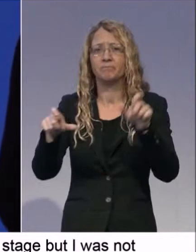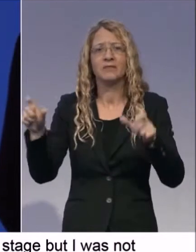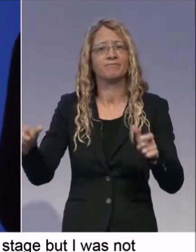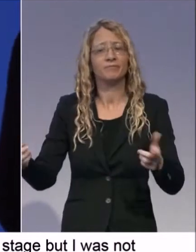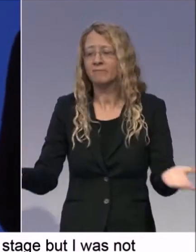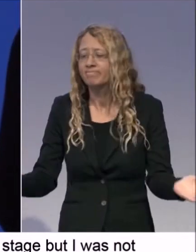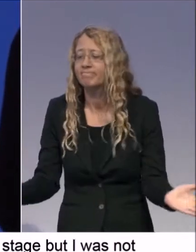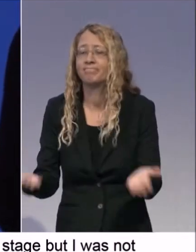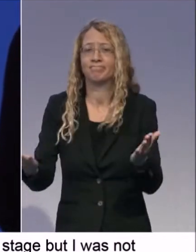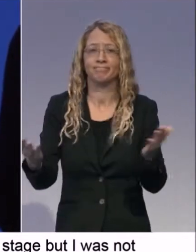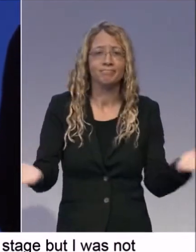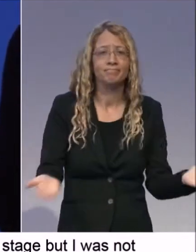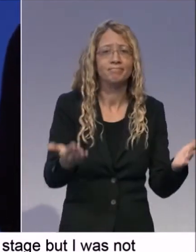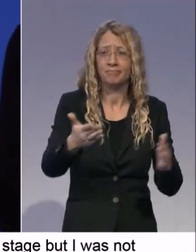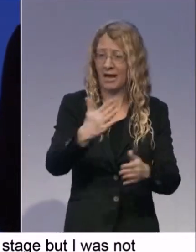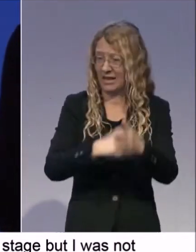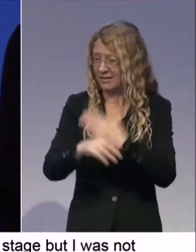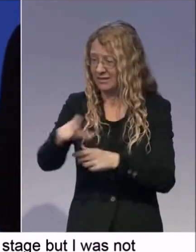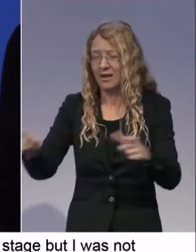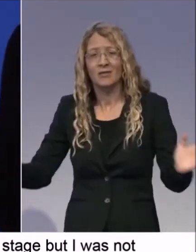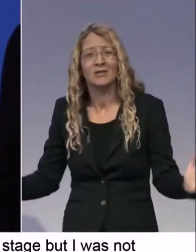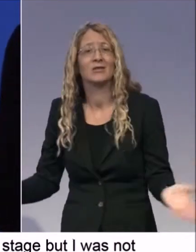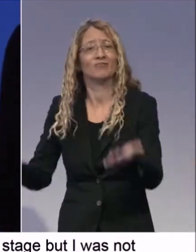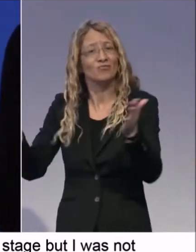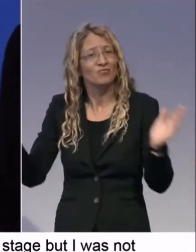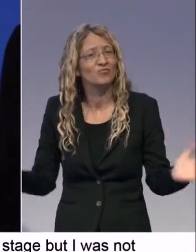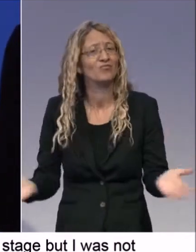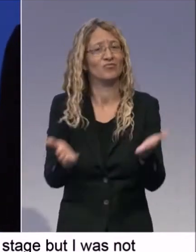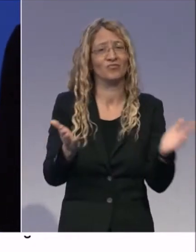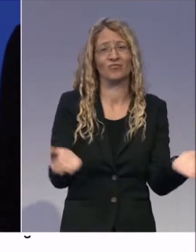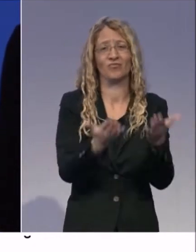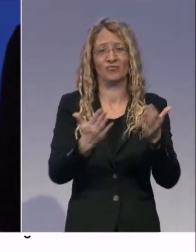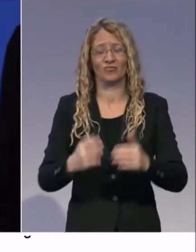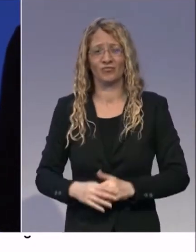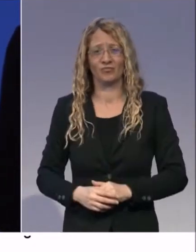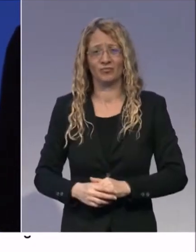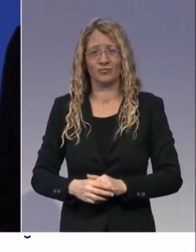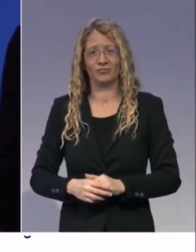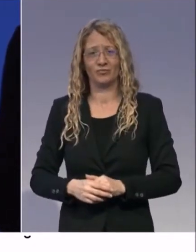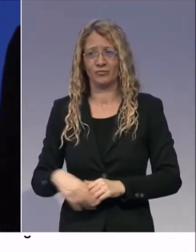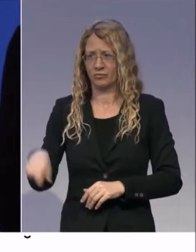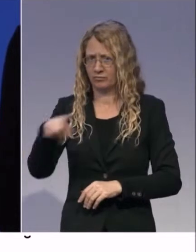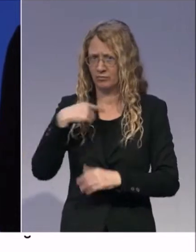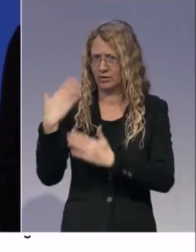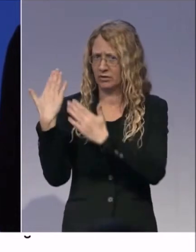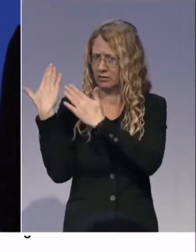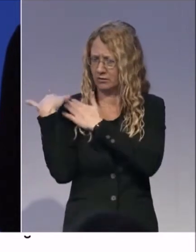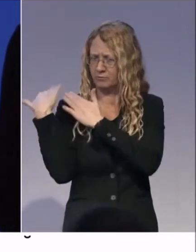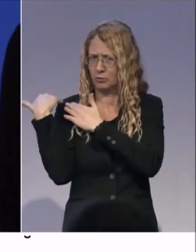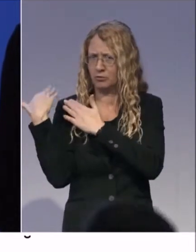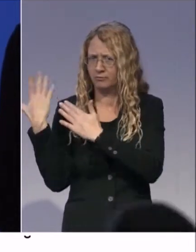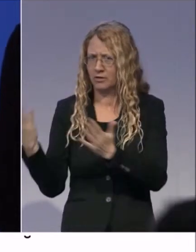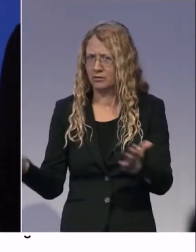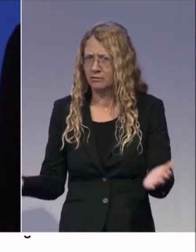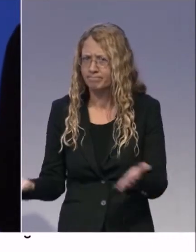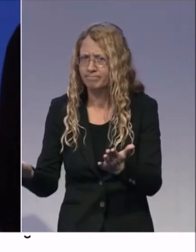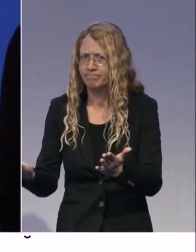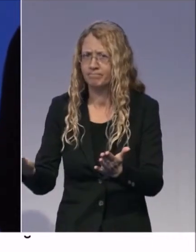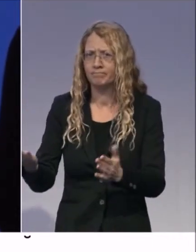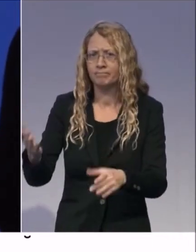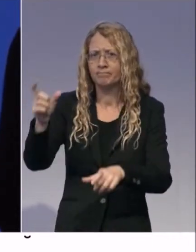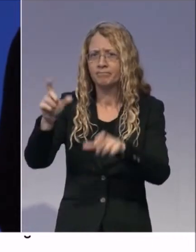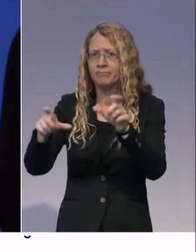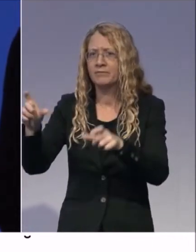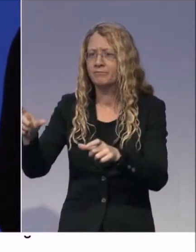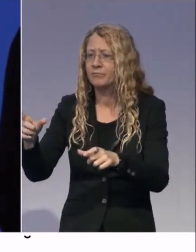responsibilities that we have, although I wish it was less, is to educate everybody around. I reached the point in my career